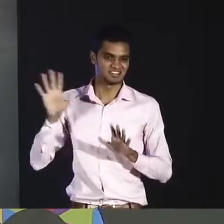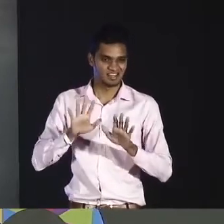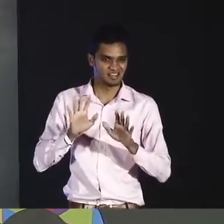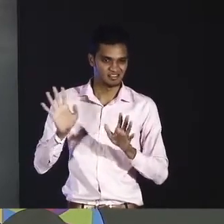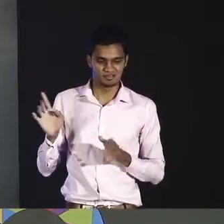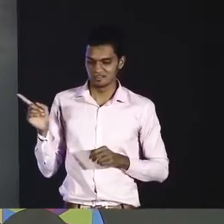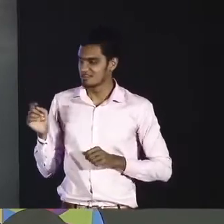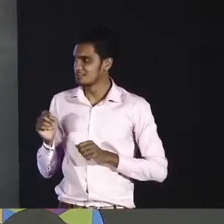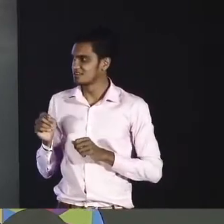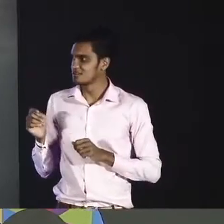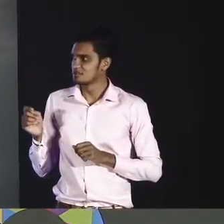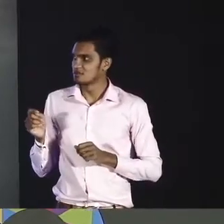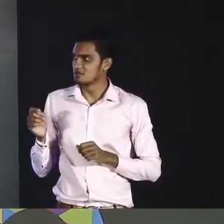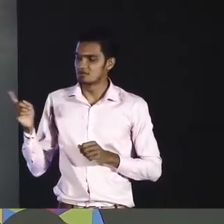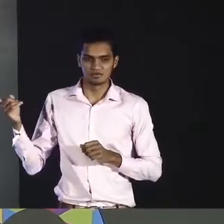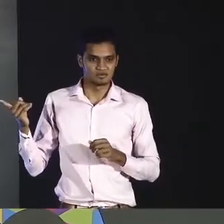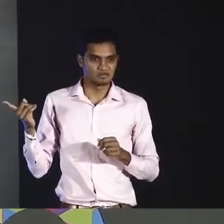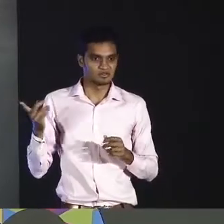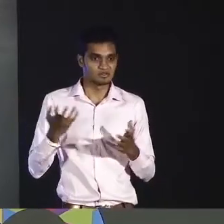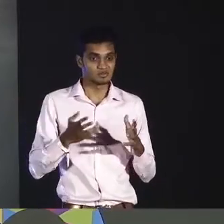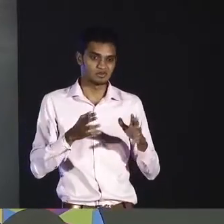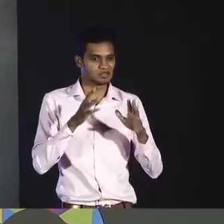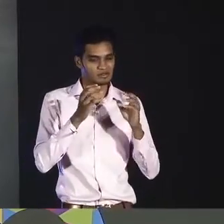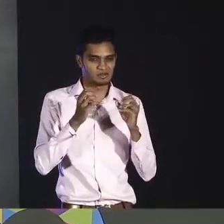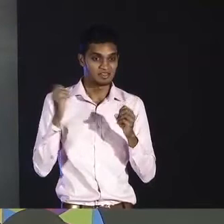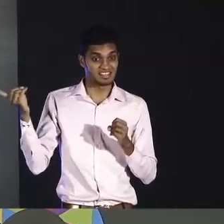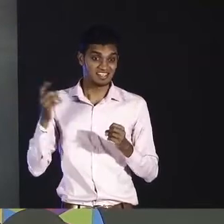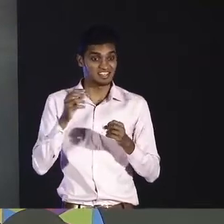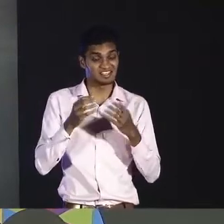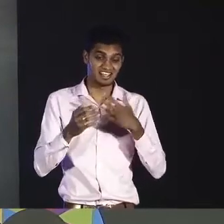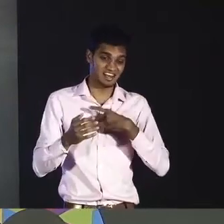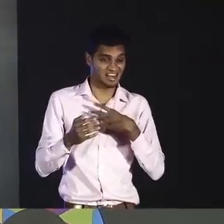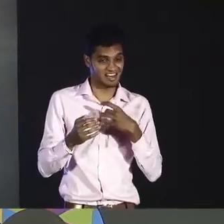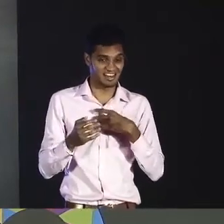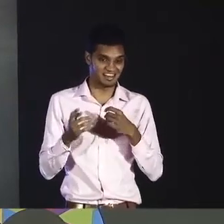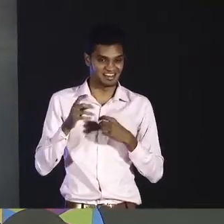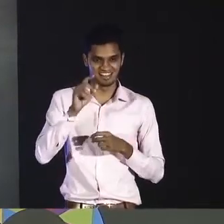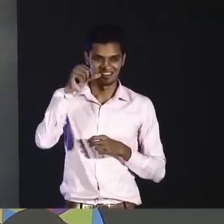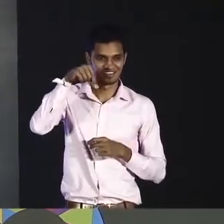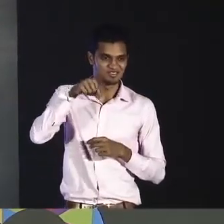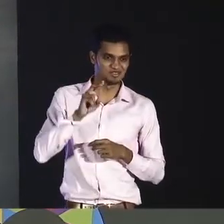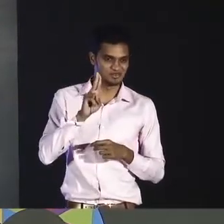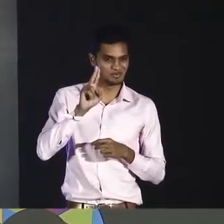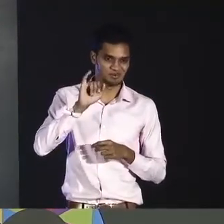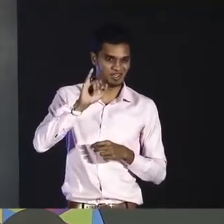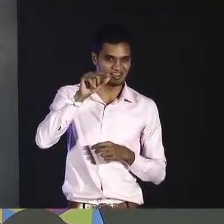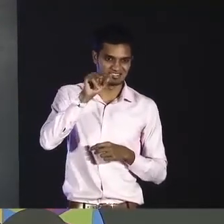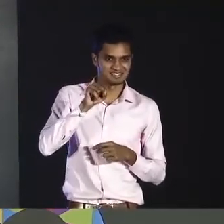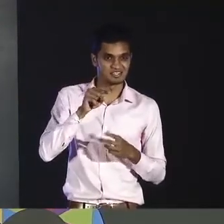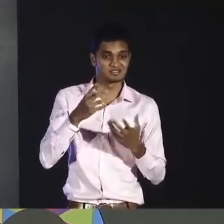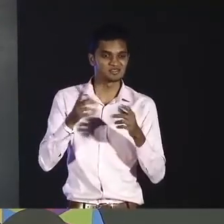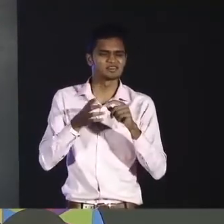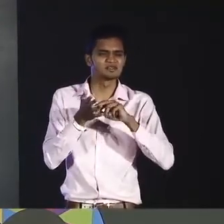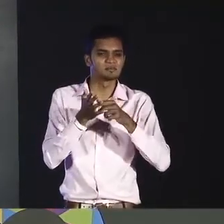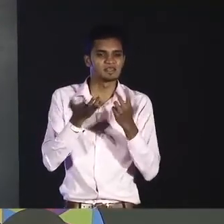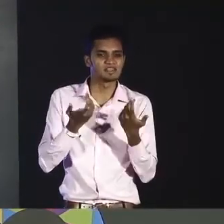everybody said, "Oh my God, how are we going to get a quiz master?" And I'm very fond of quizzing. I've been a quizzer all my life in my 10th standard, 11th and all that. And I